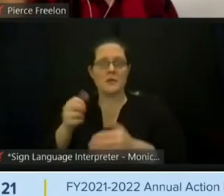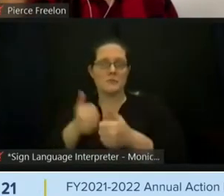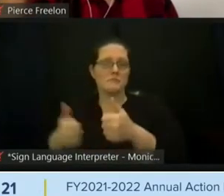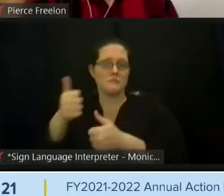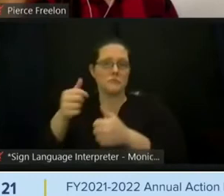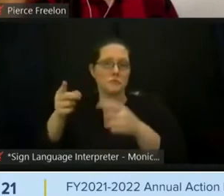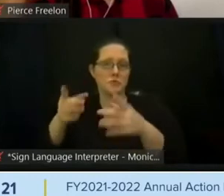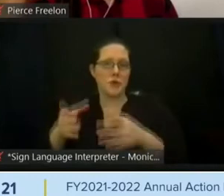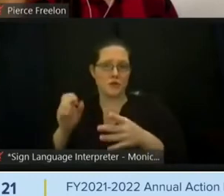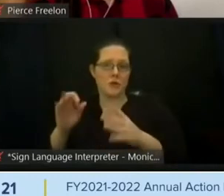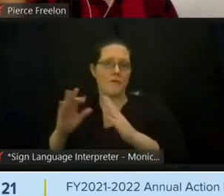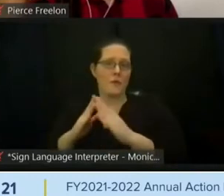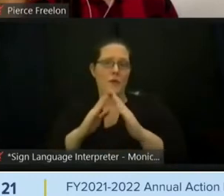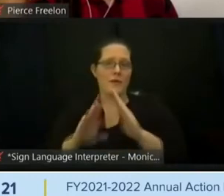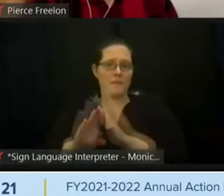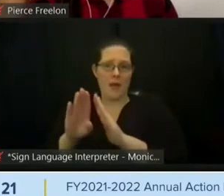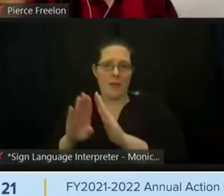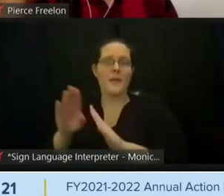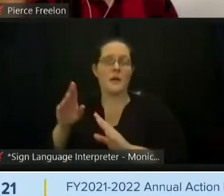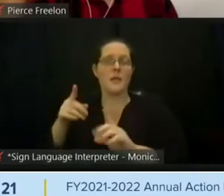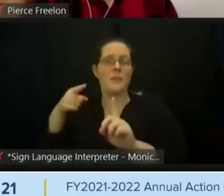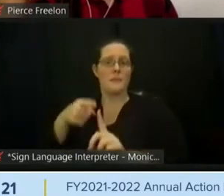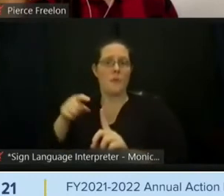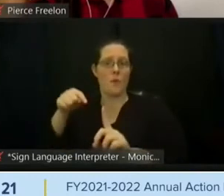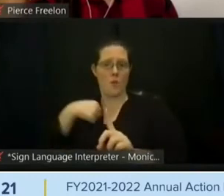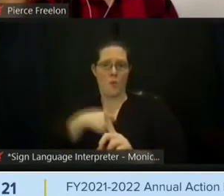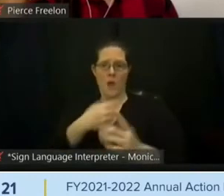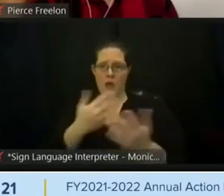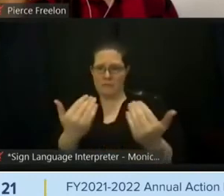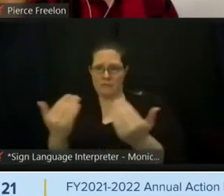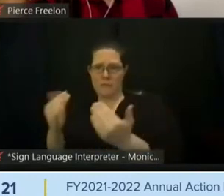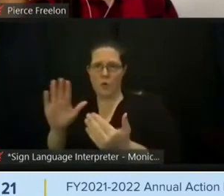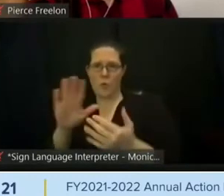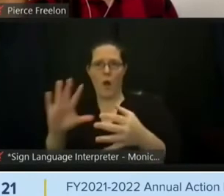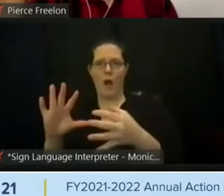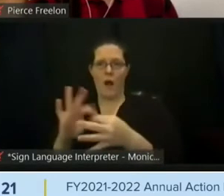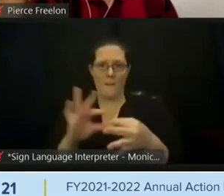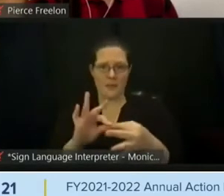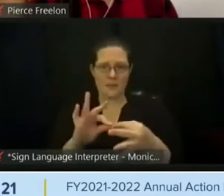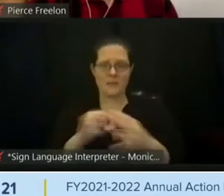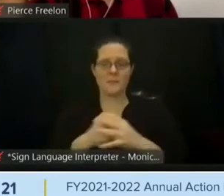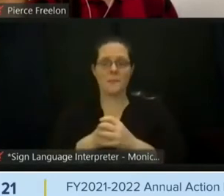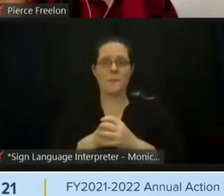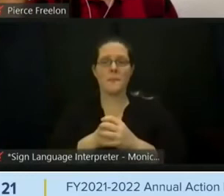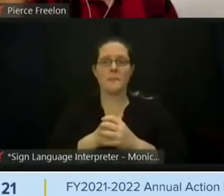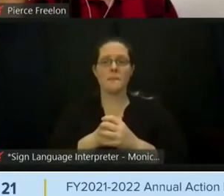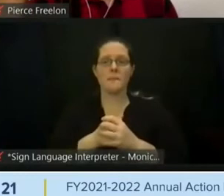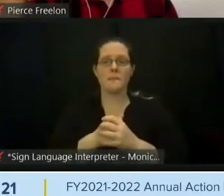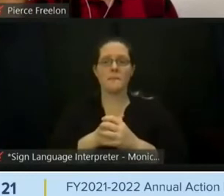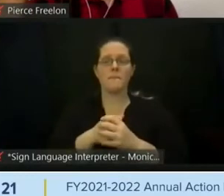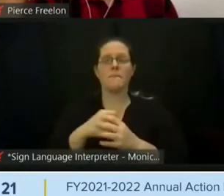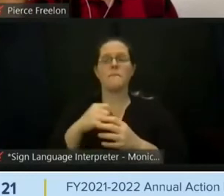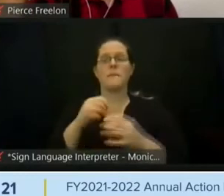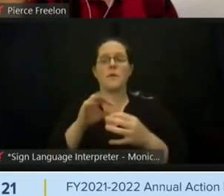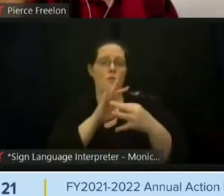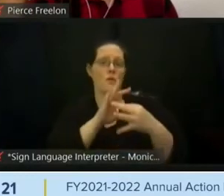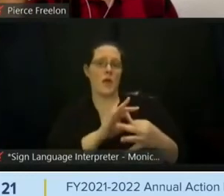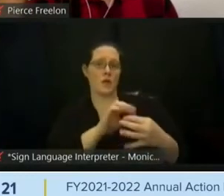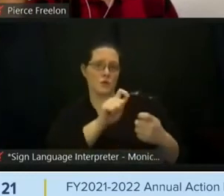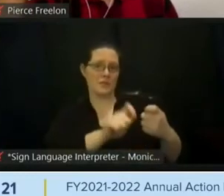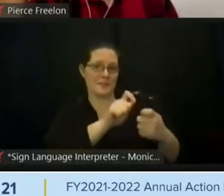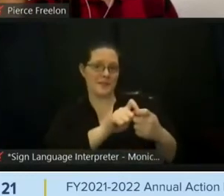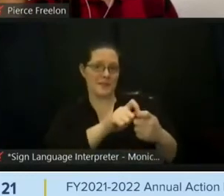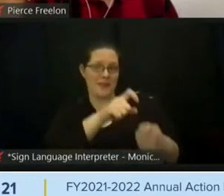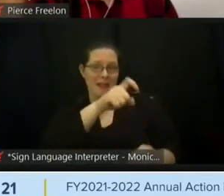hearing is to receive comments on needs. In terms of whether a specific need can be addressed